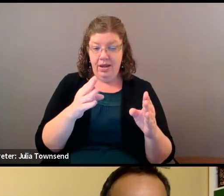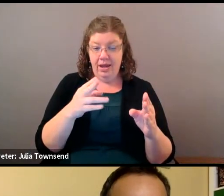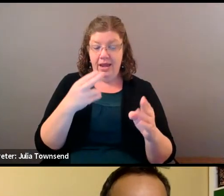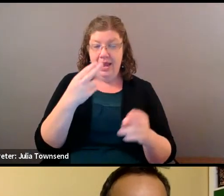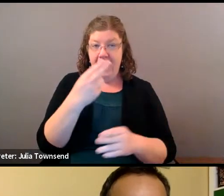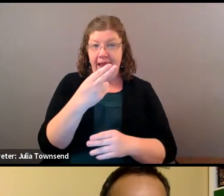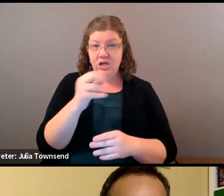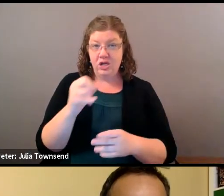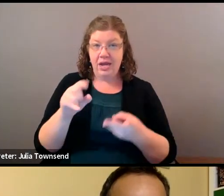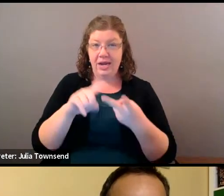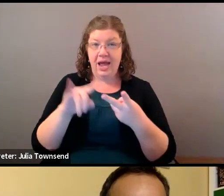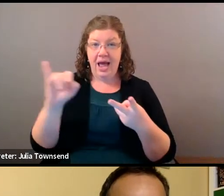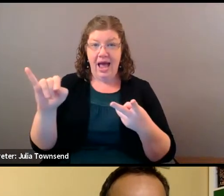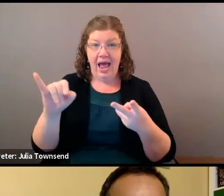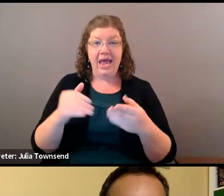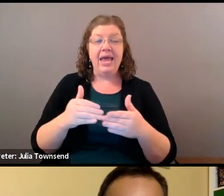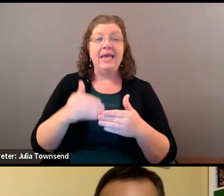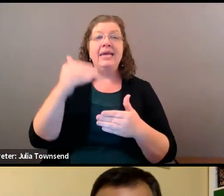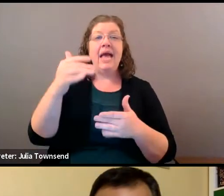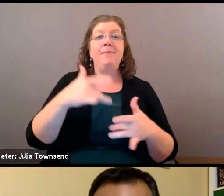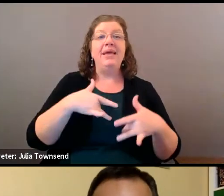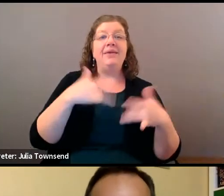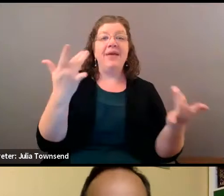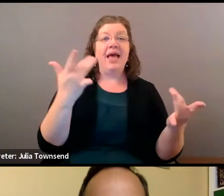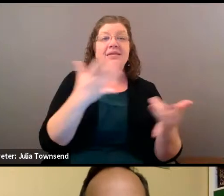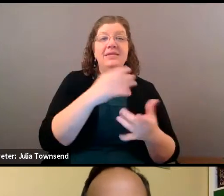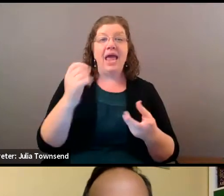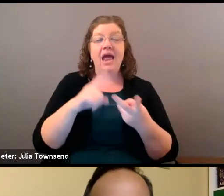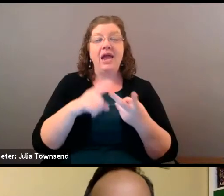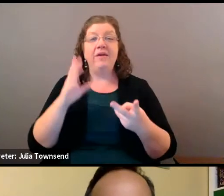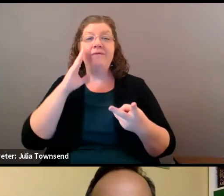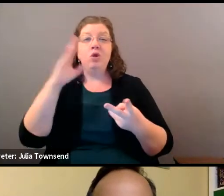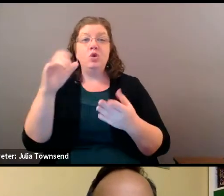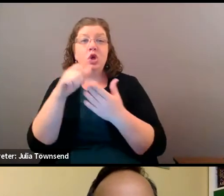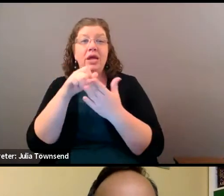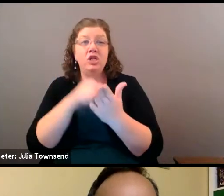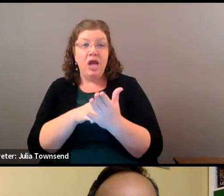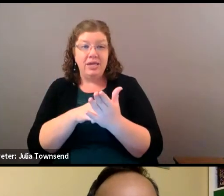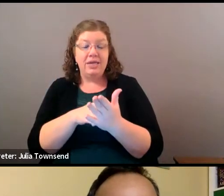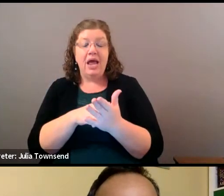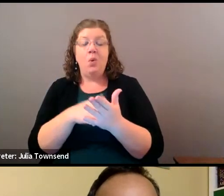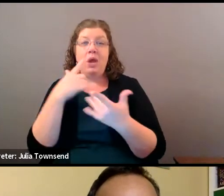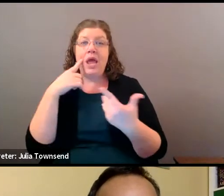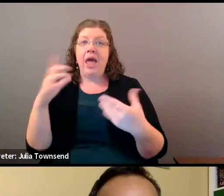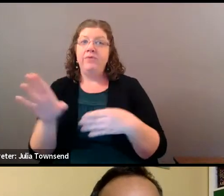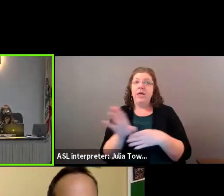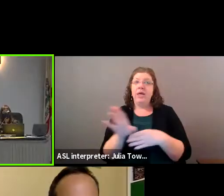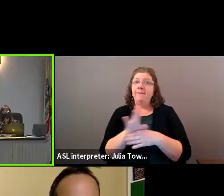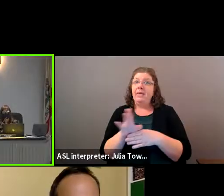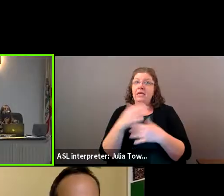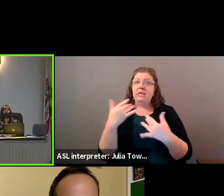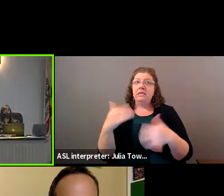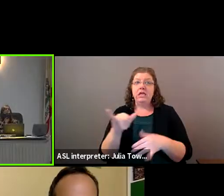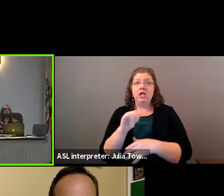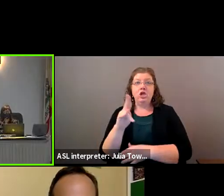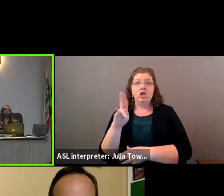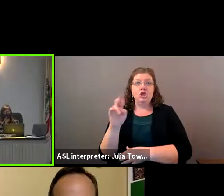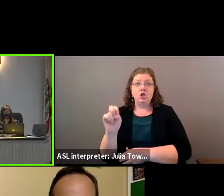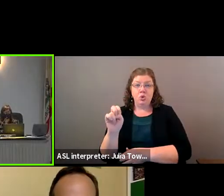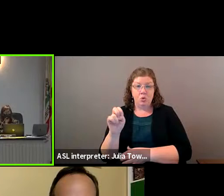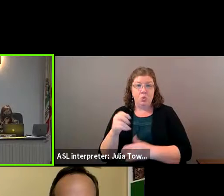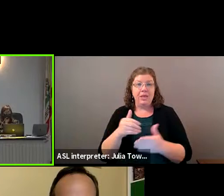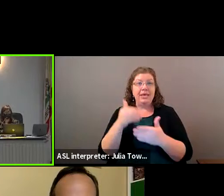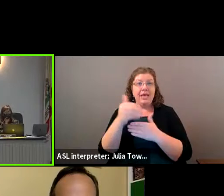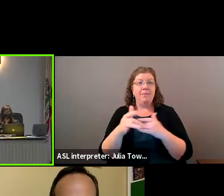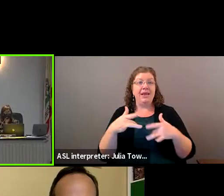I, which are the coming events and also the future agenda items. We have a busy, busy June, not only with coming events,